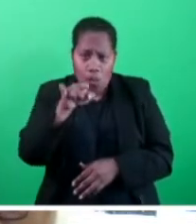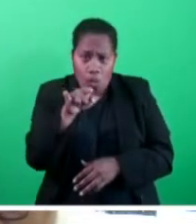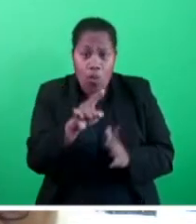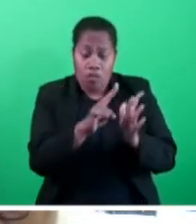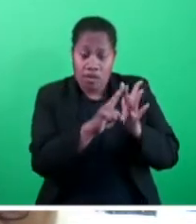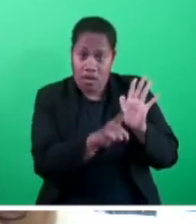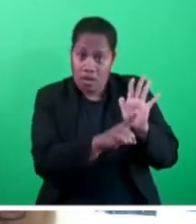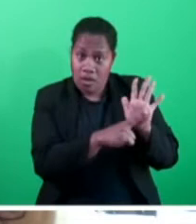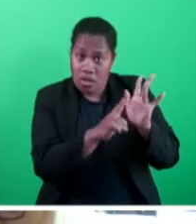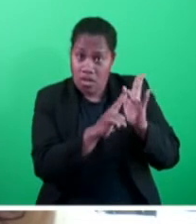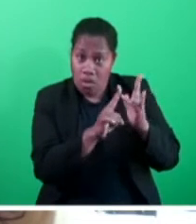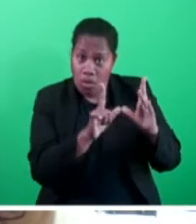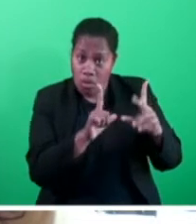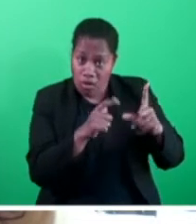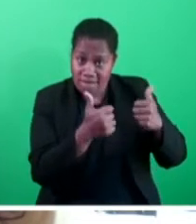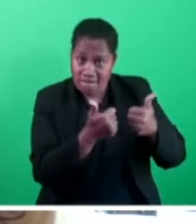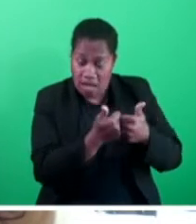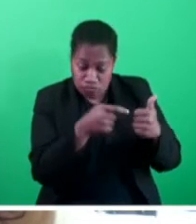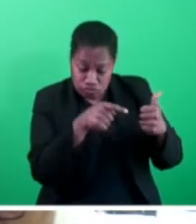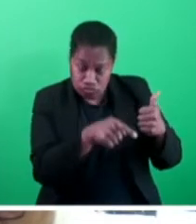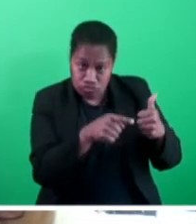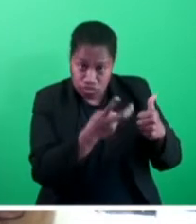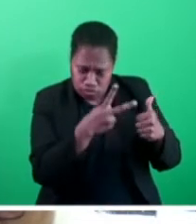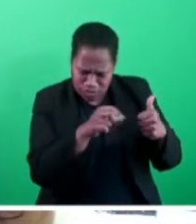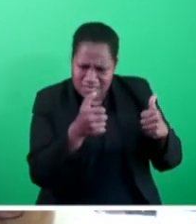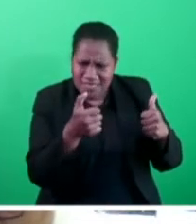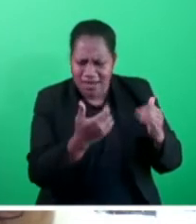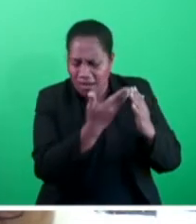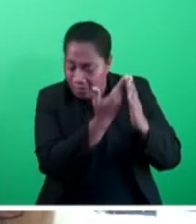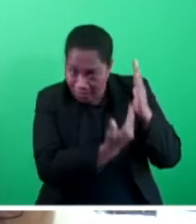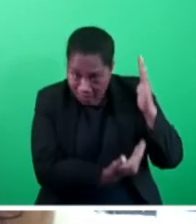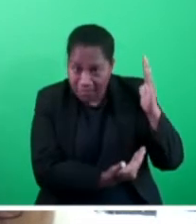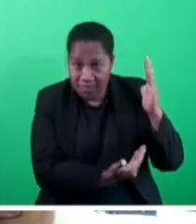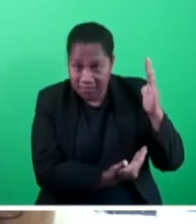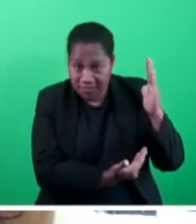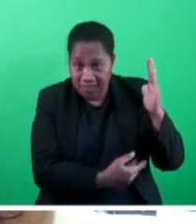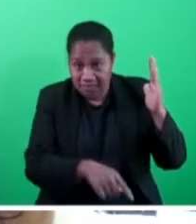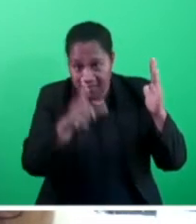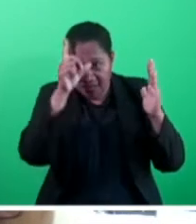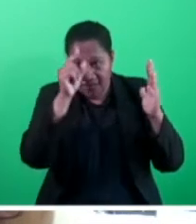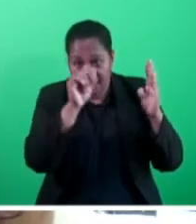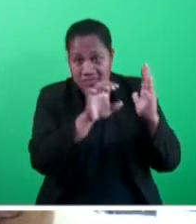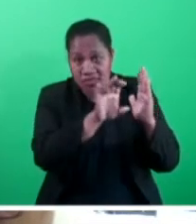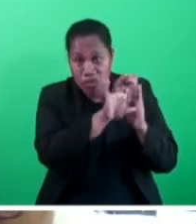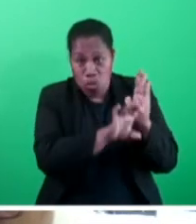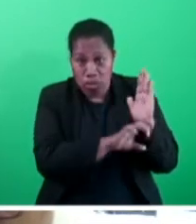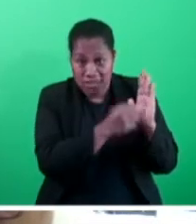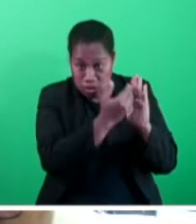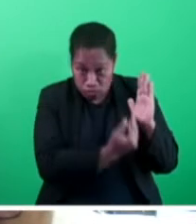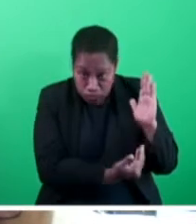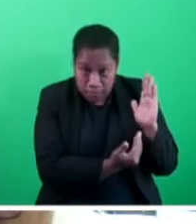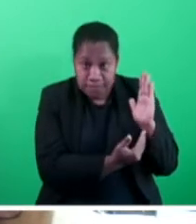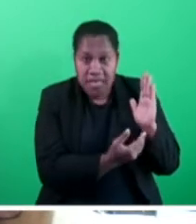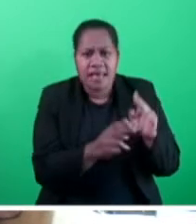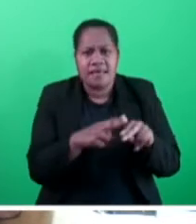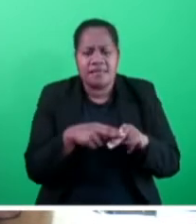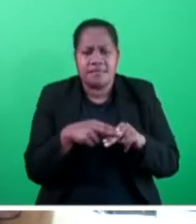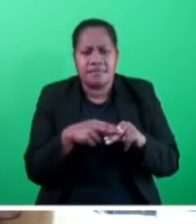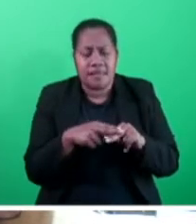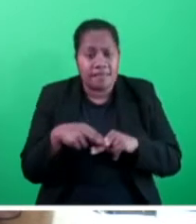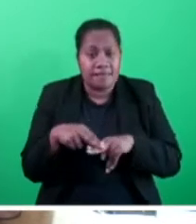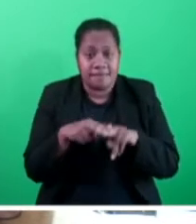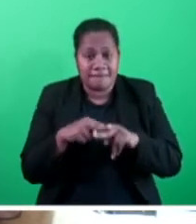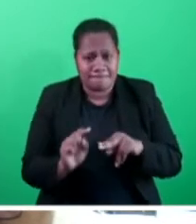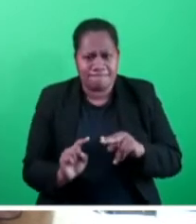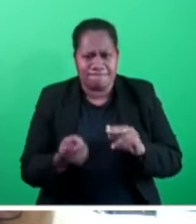Convention 26, Section 33, subsection 1 of the Fijian Constitution, and the Fiji First Manifesto gave Fiji's